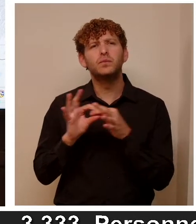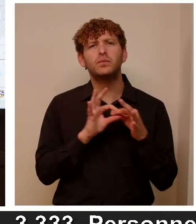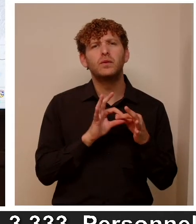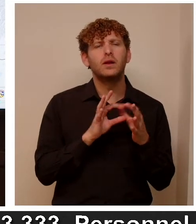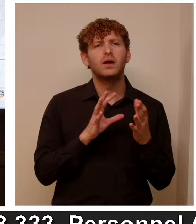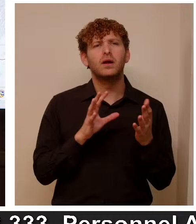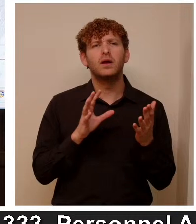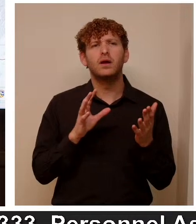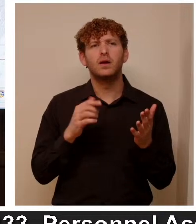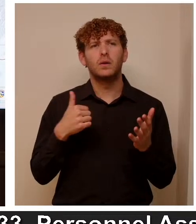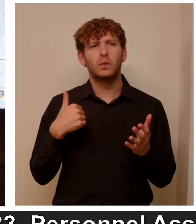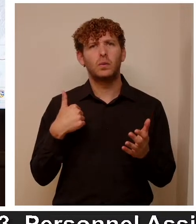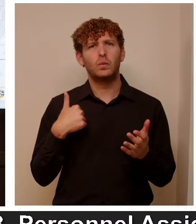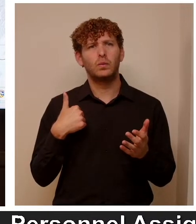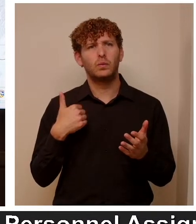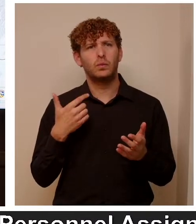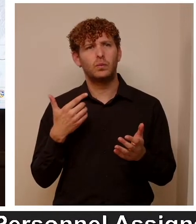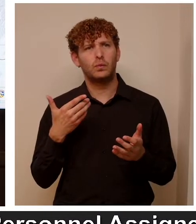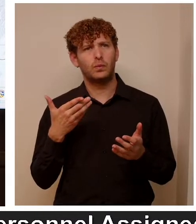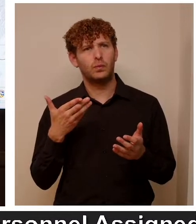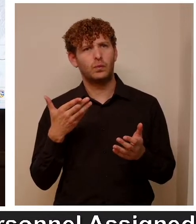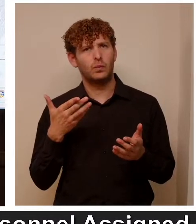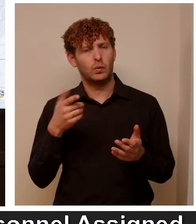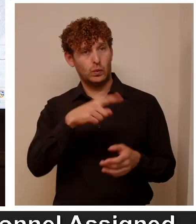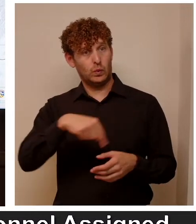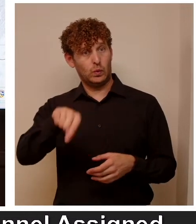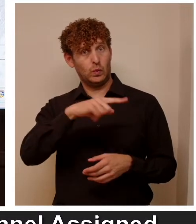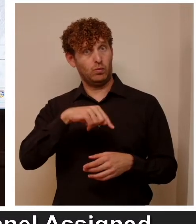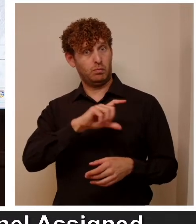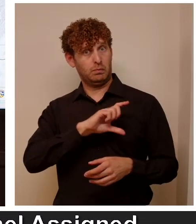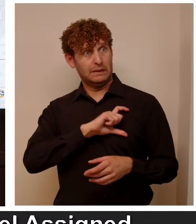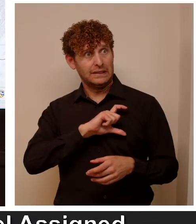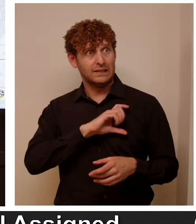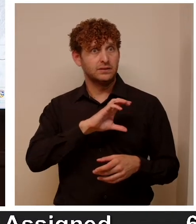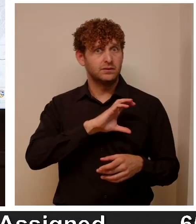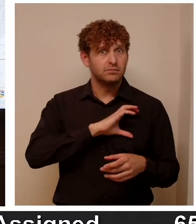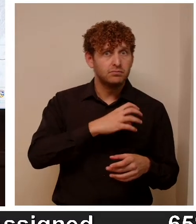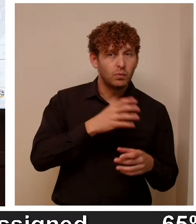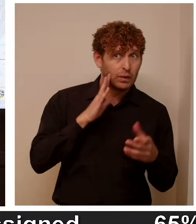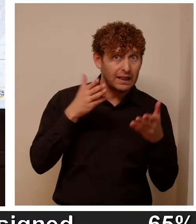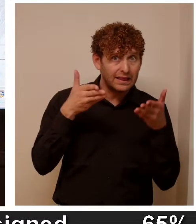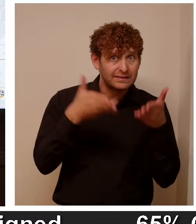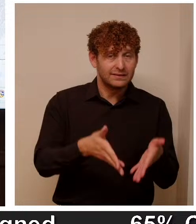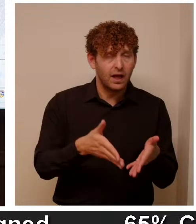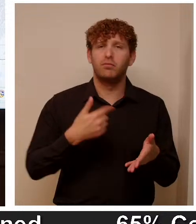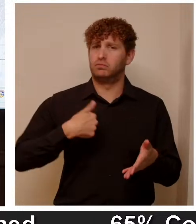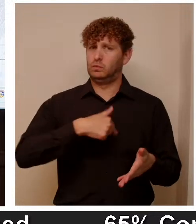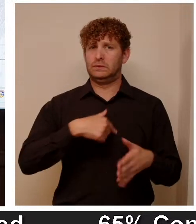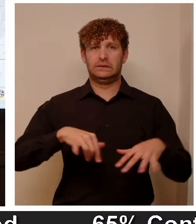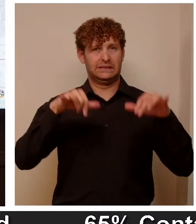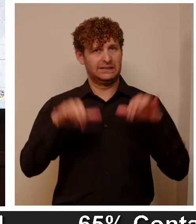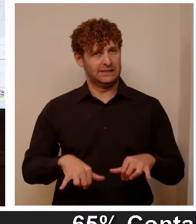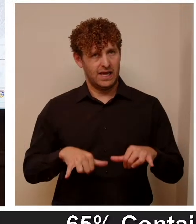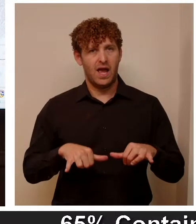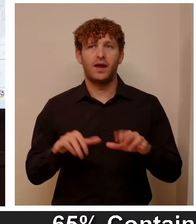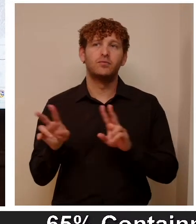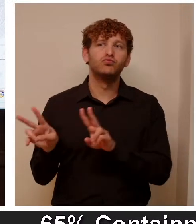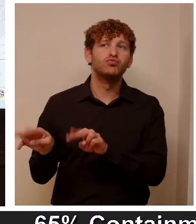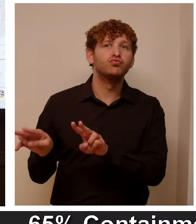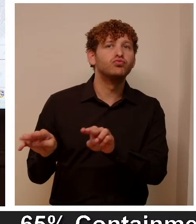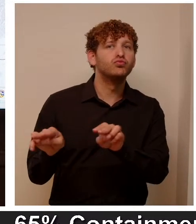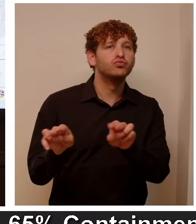remain in that area doing roving patrols, and we will stay in that area until